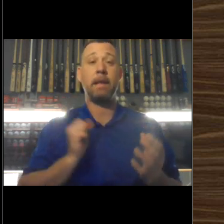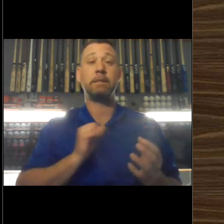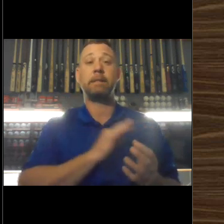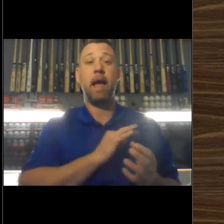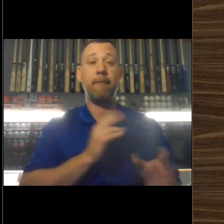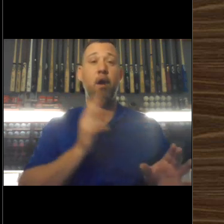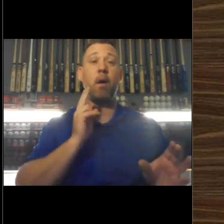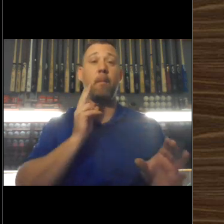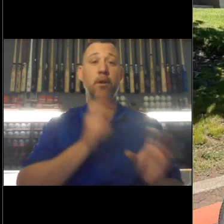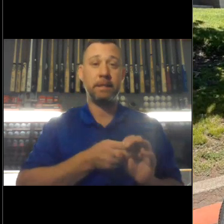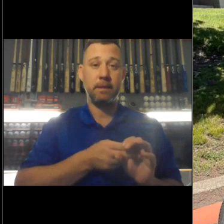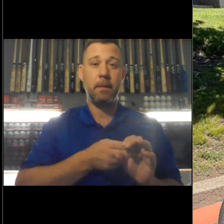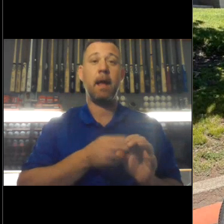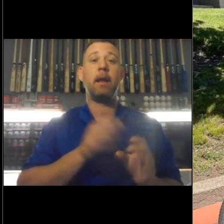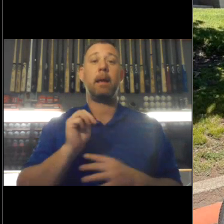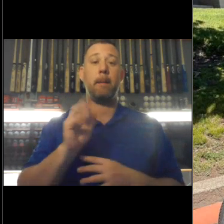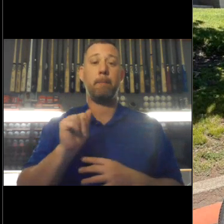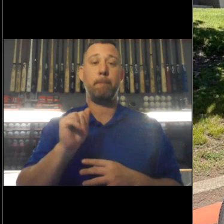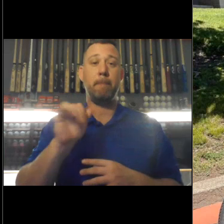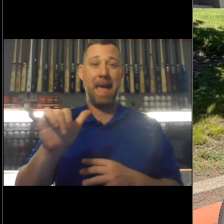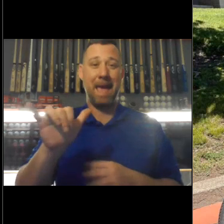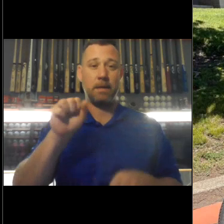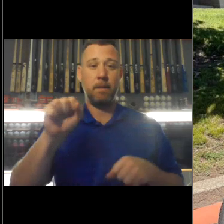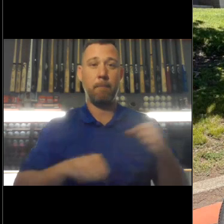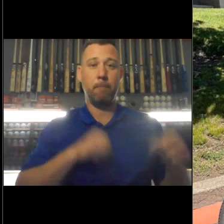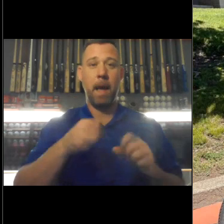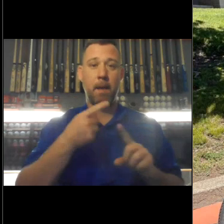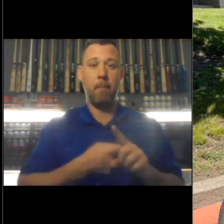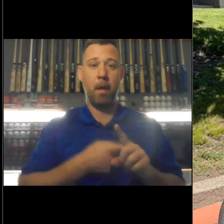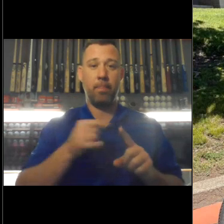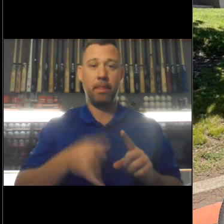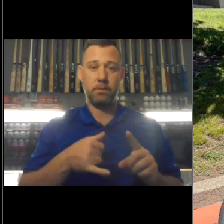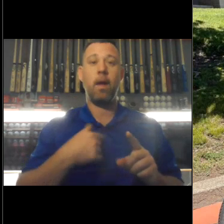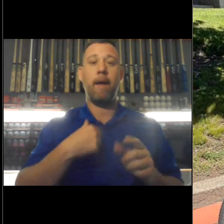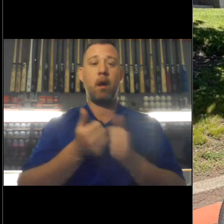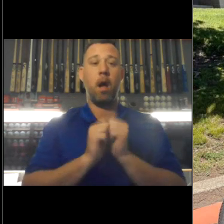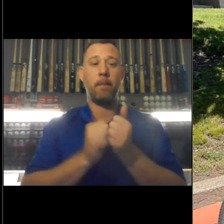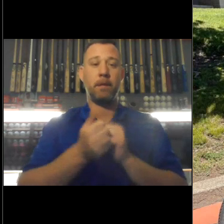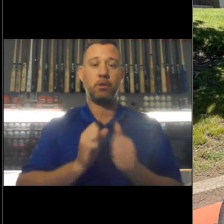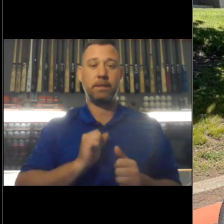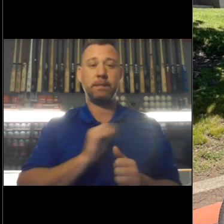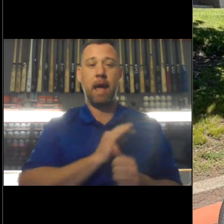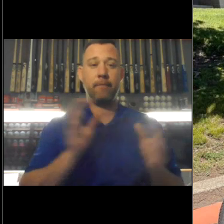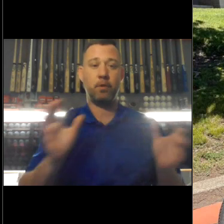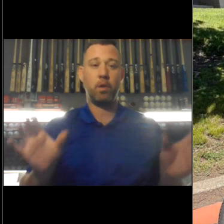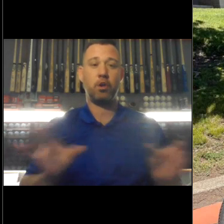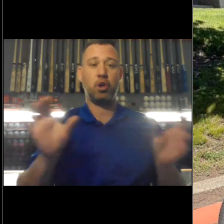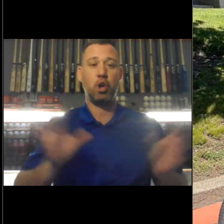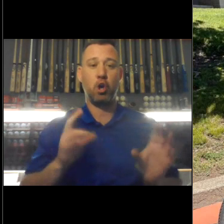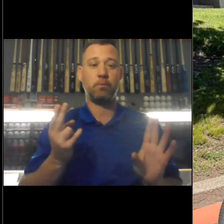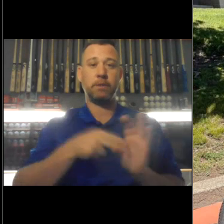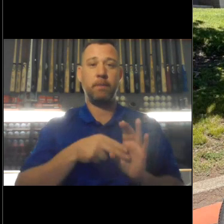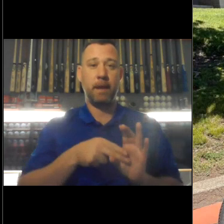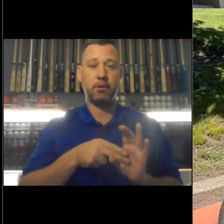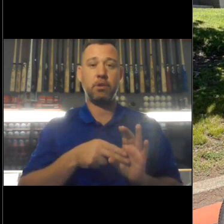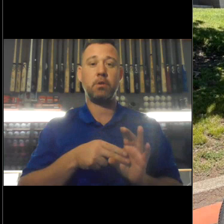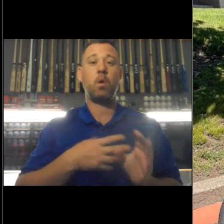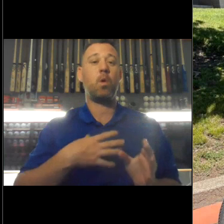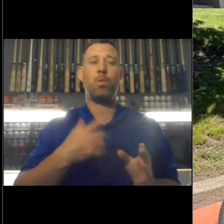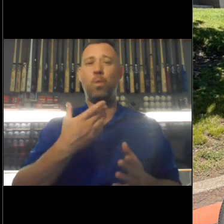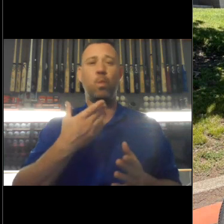in May is Bike Month again this year. We have a competition among staff to encourage participation. We won't know